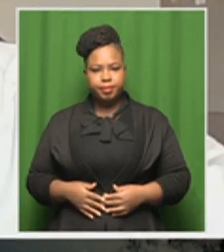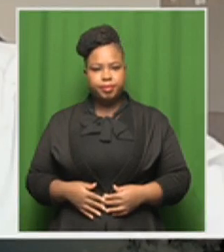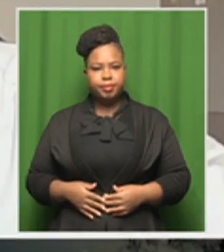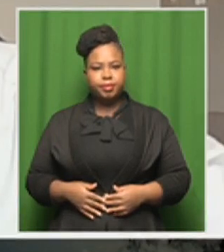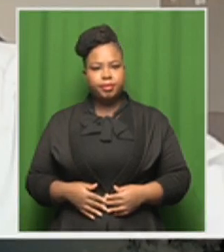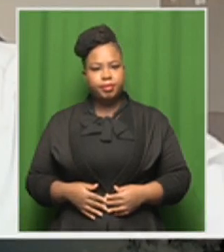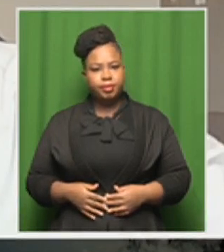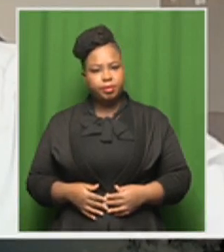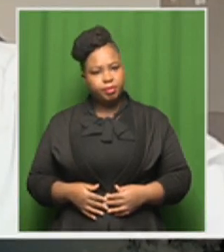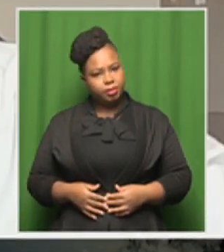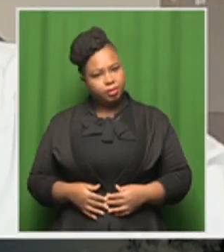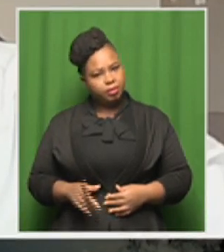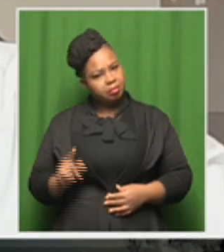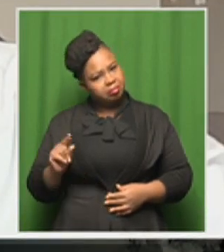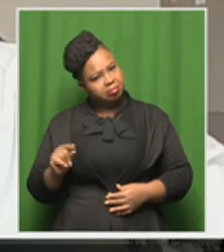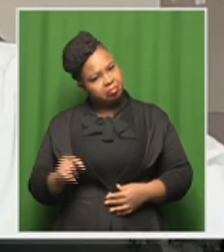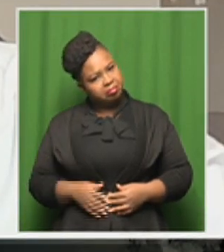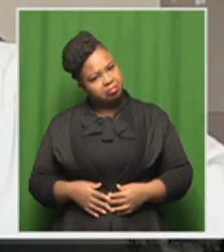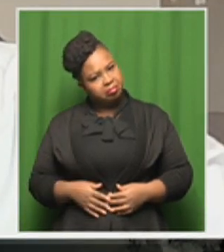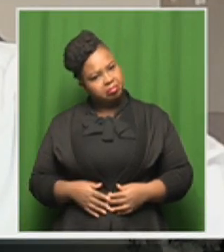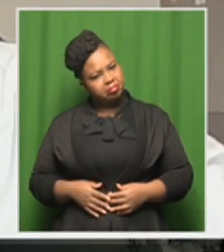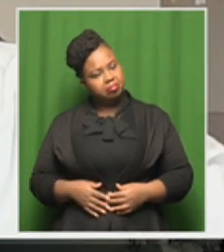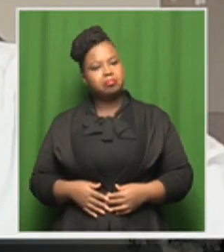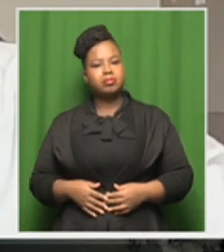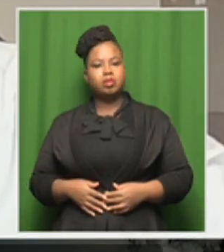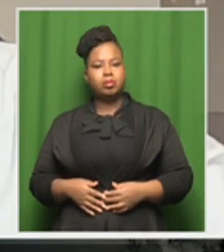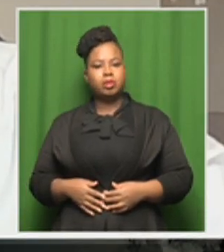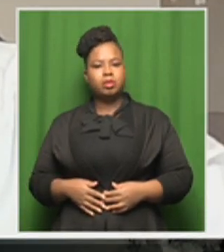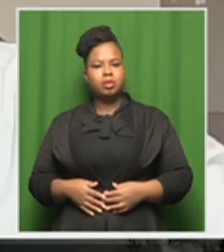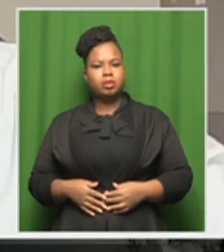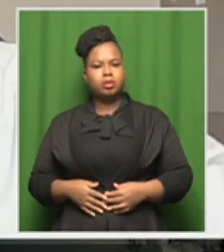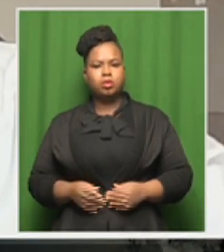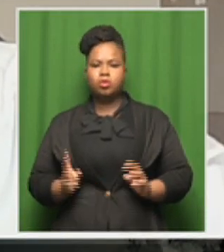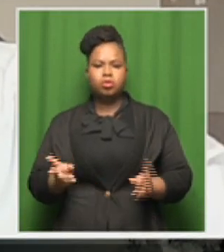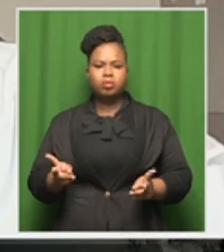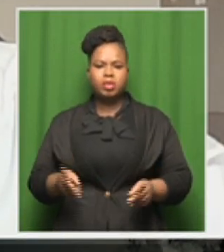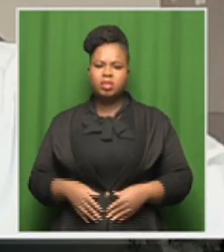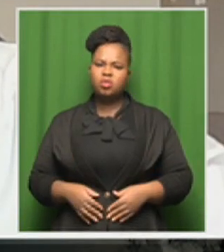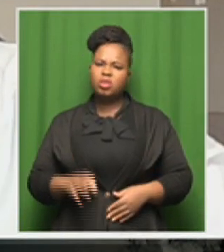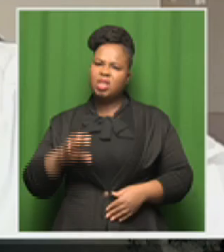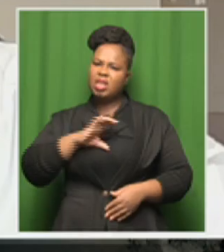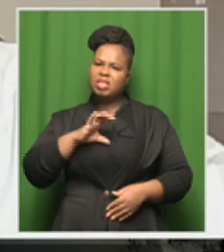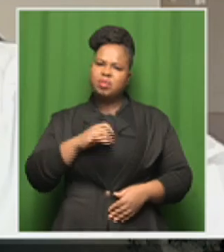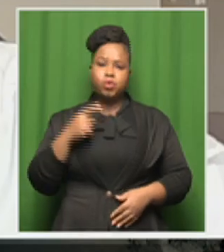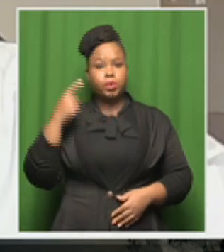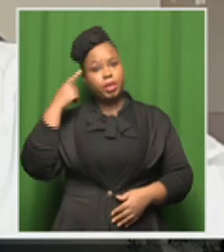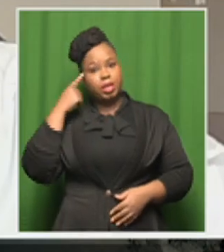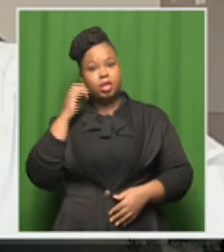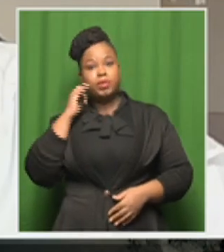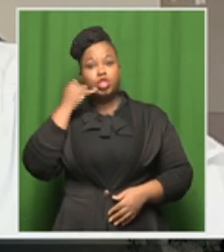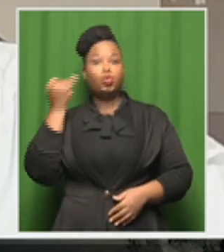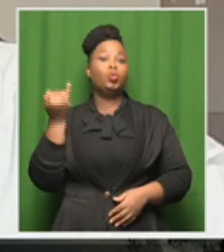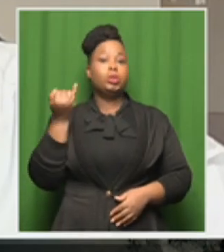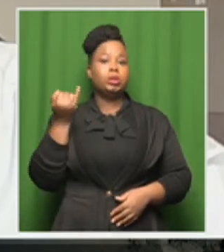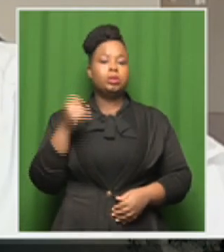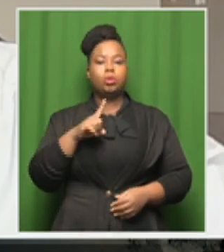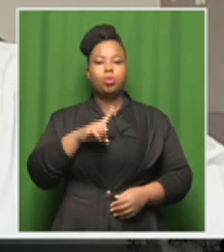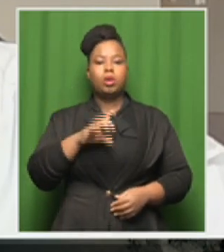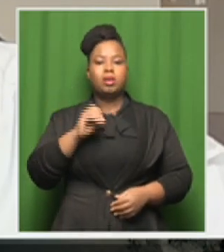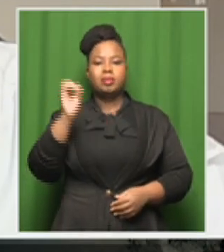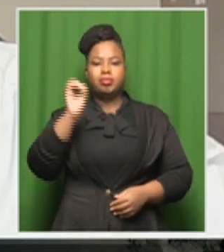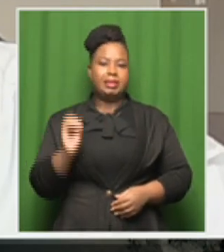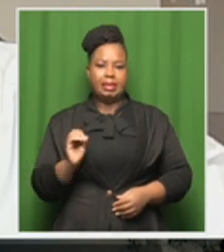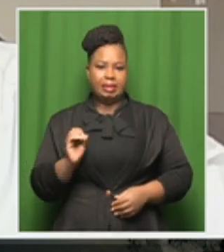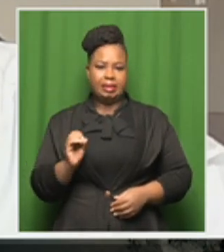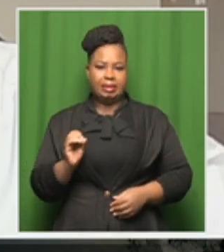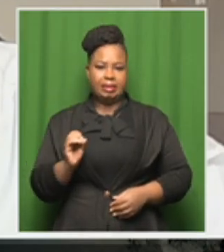So, very interestingly, Dr. Dlamini, very often consumers would think that juices, especially those that